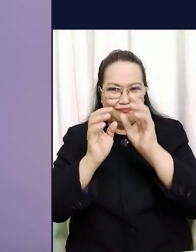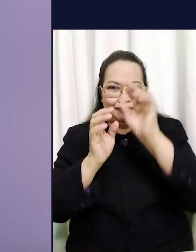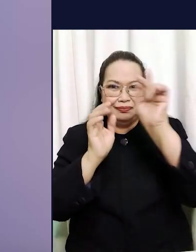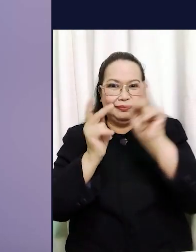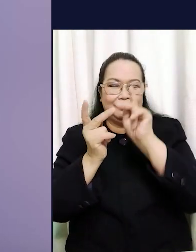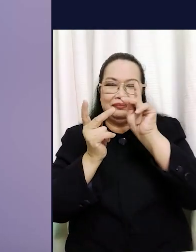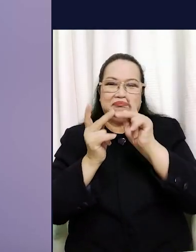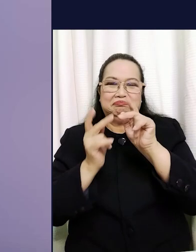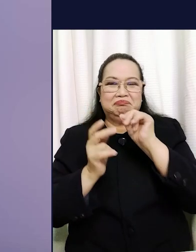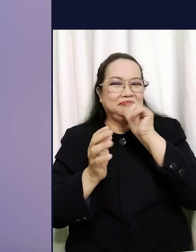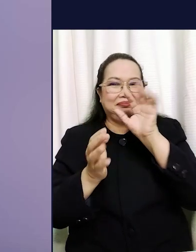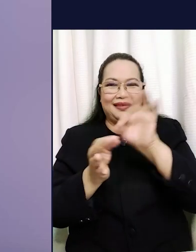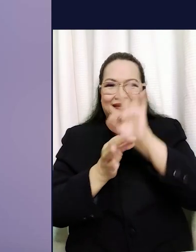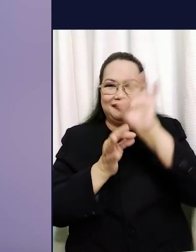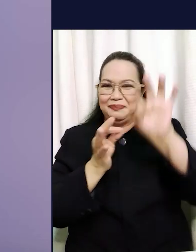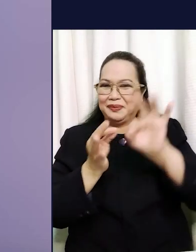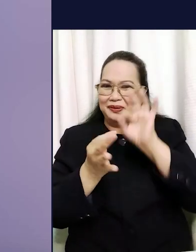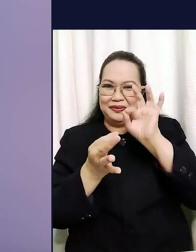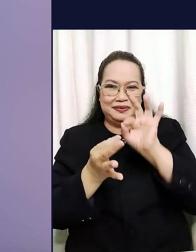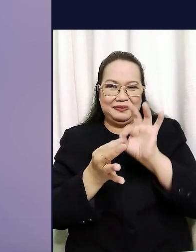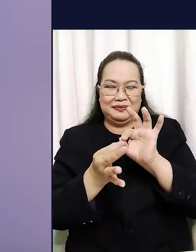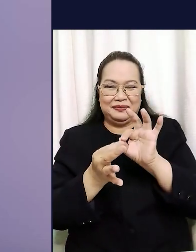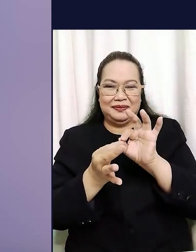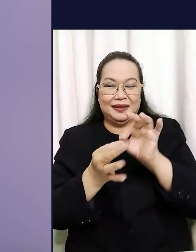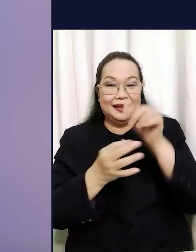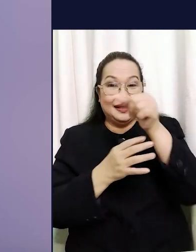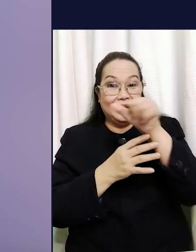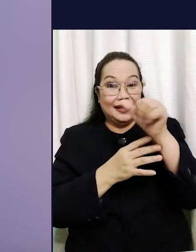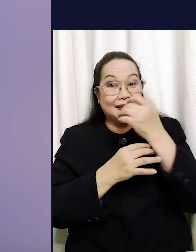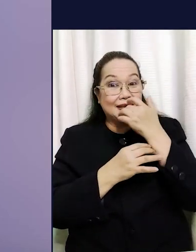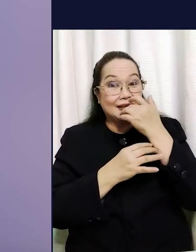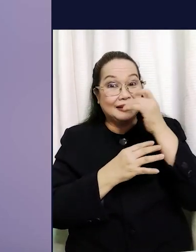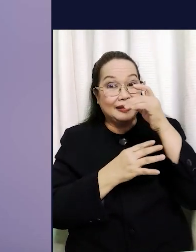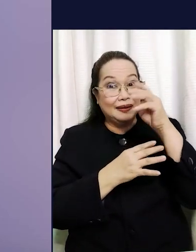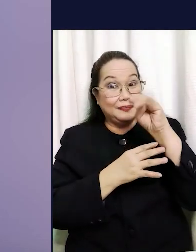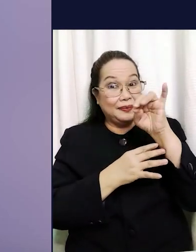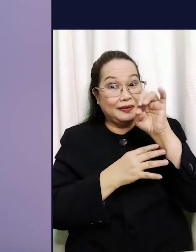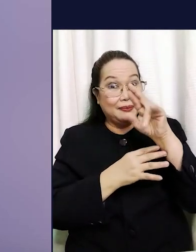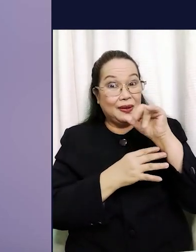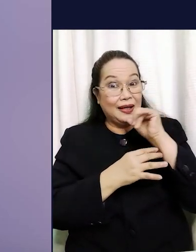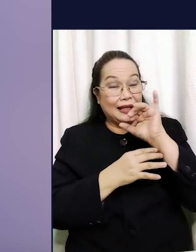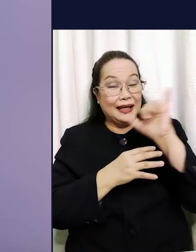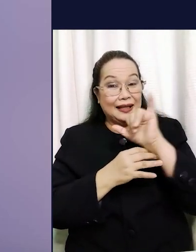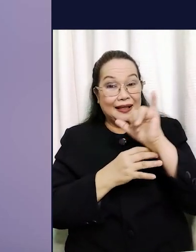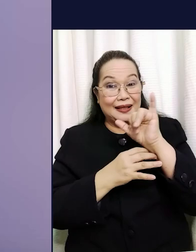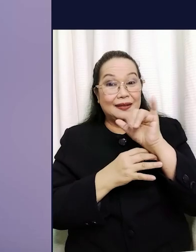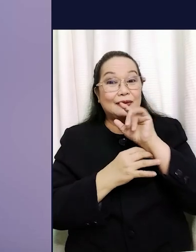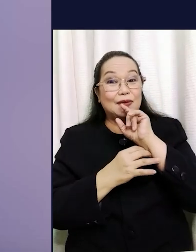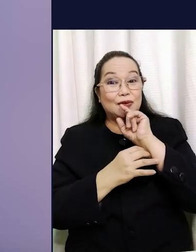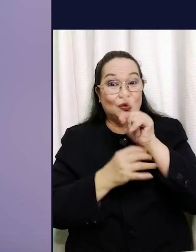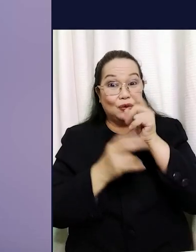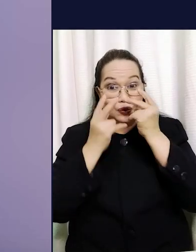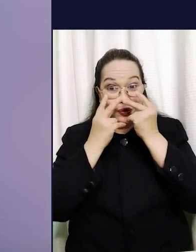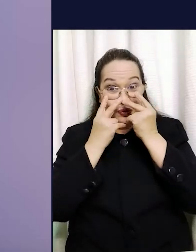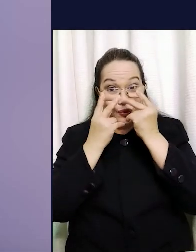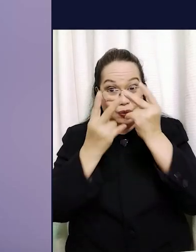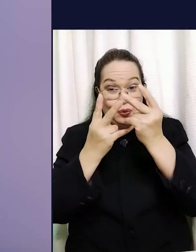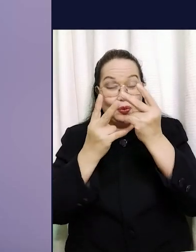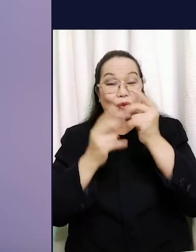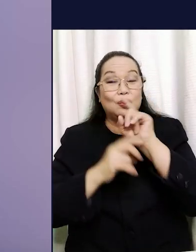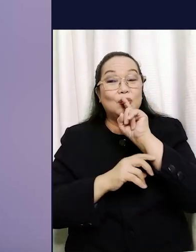bagay dito. In other words, the mirrors into which the people look